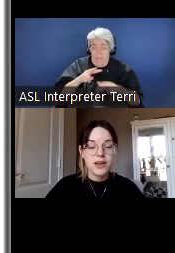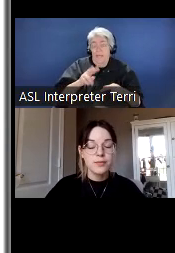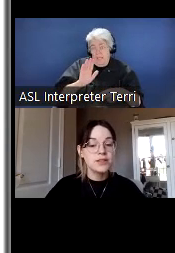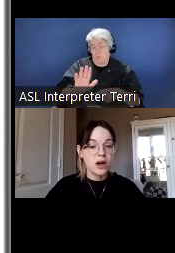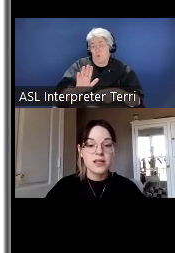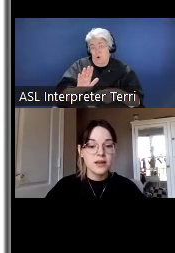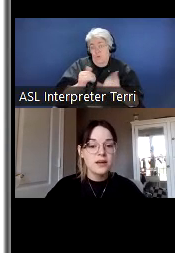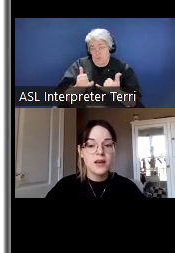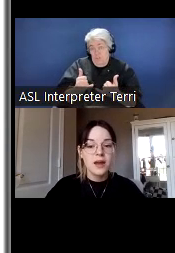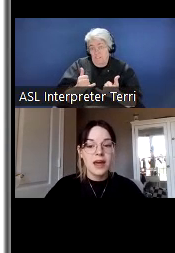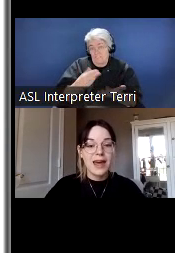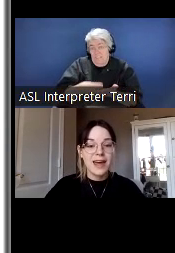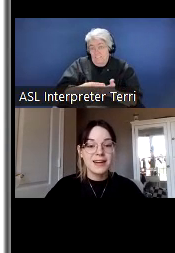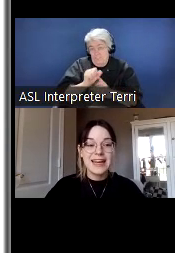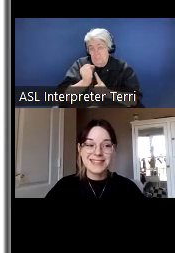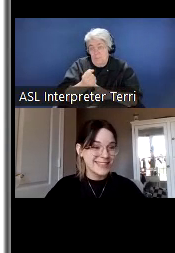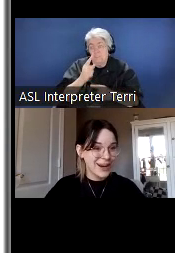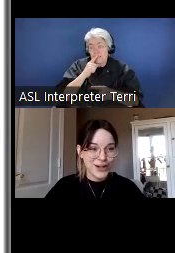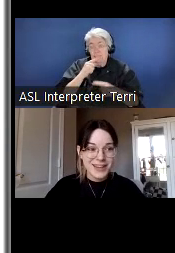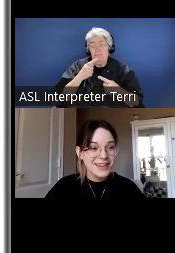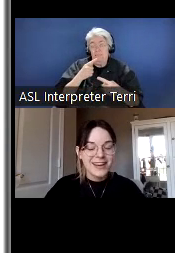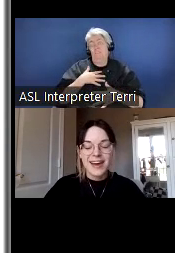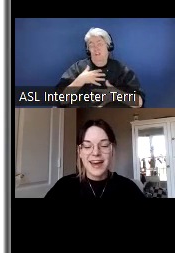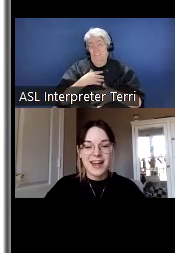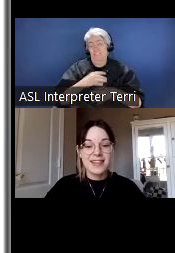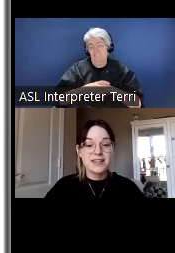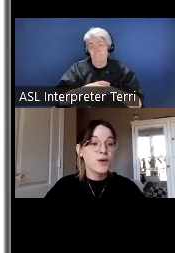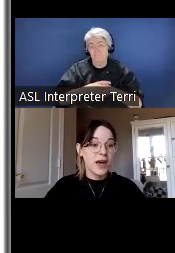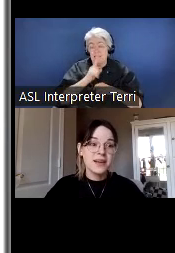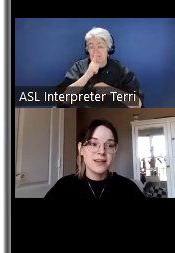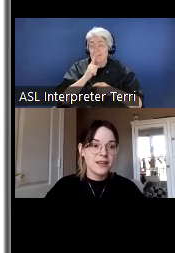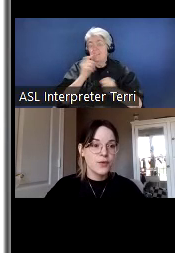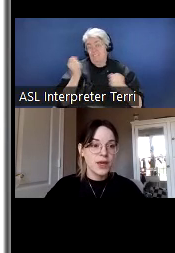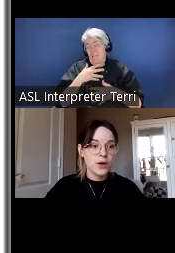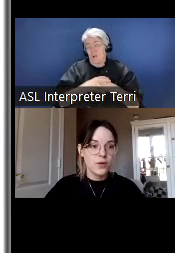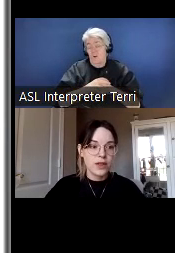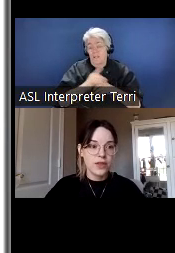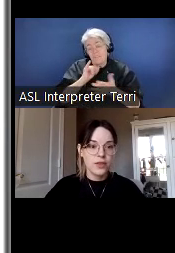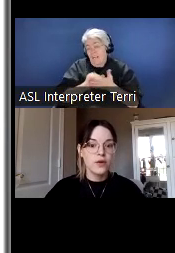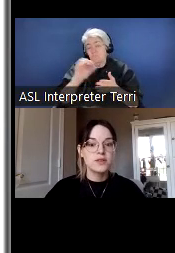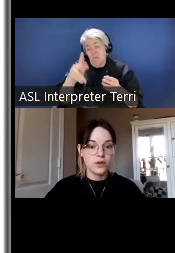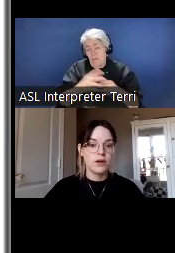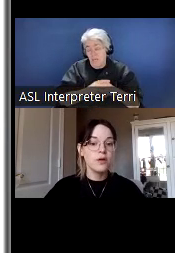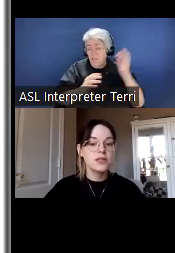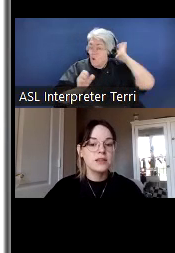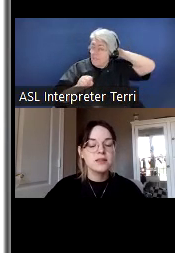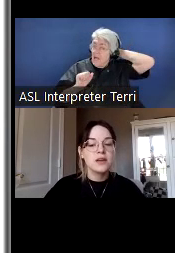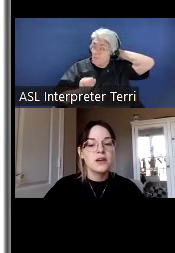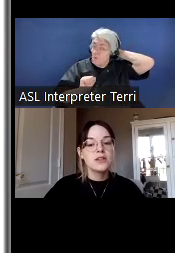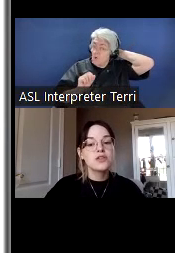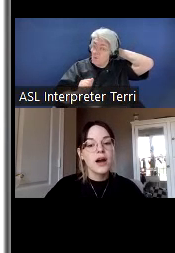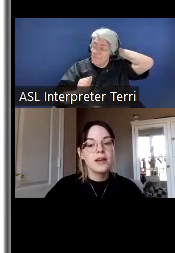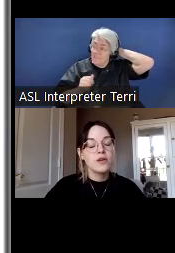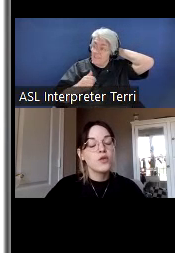situation can be daunting and it's scary, and that's okay. and that we can work with those human